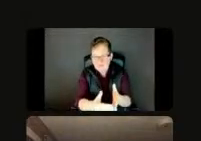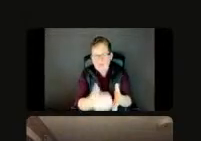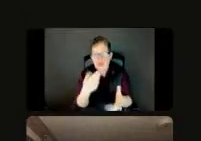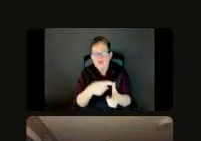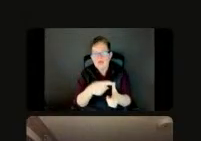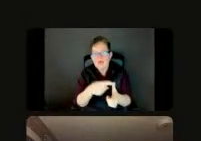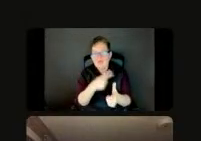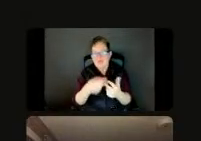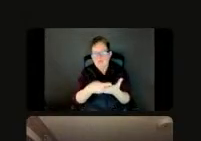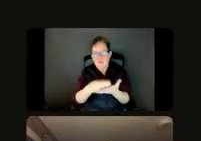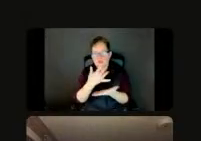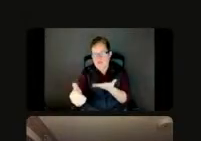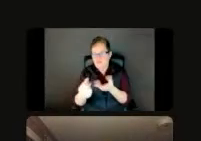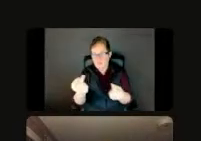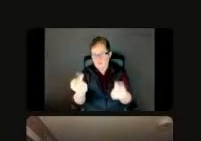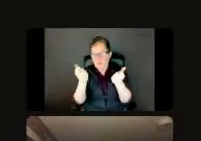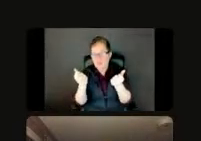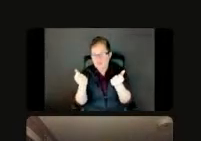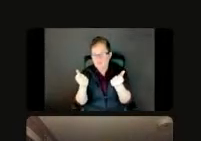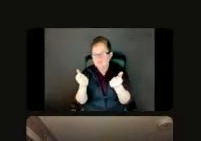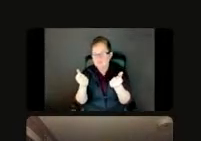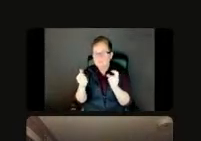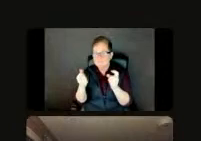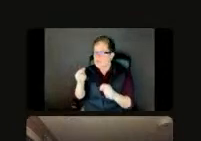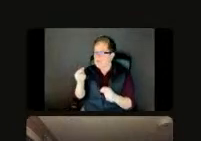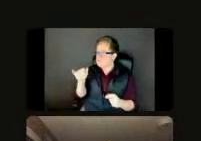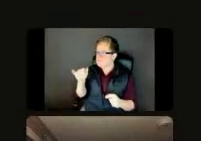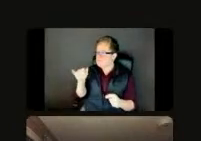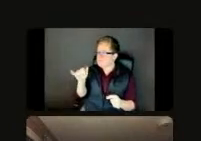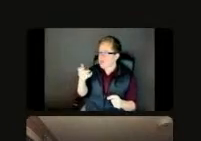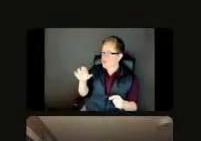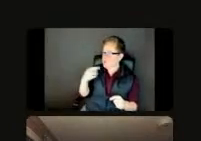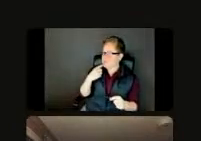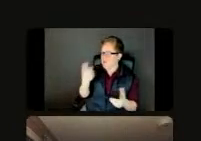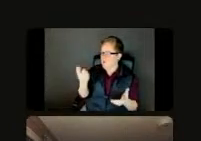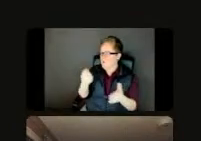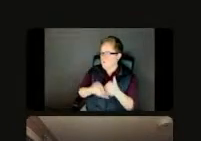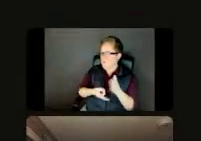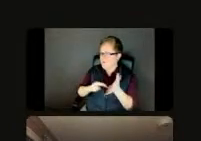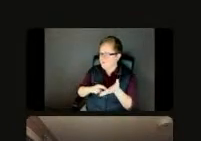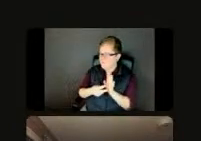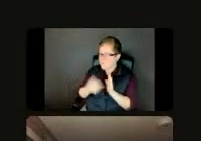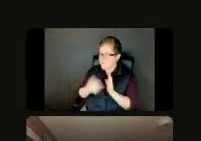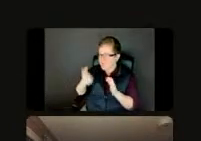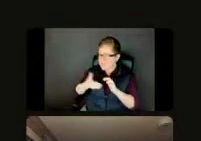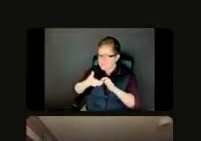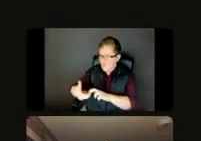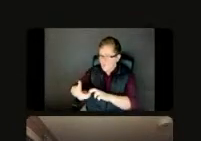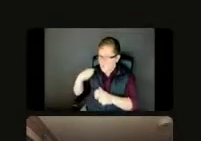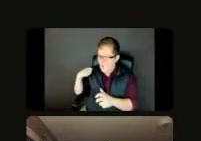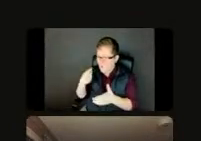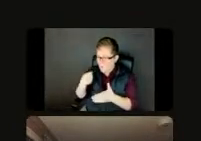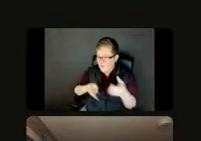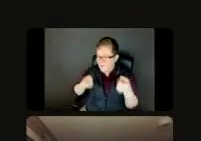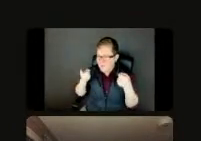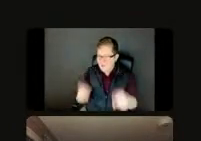quick. What's it mean, Suzanne, when you say they won't tow them? What happens to